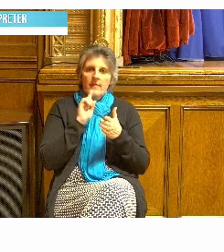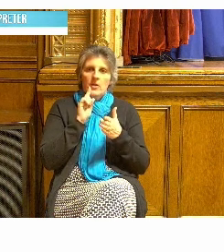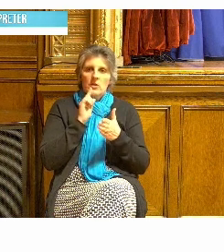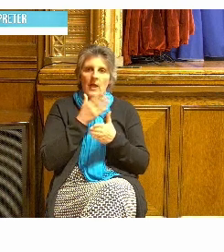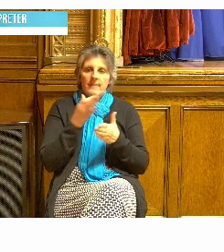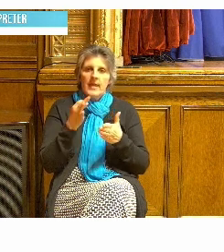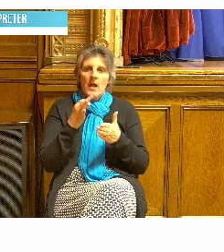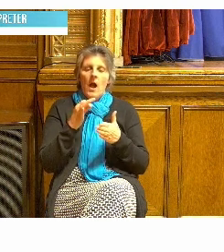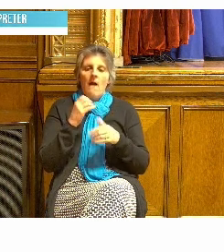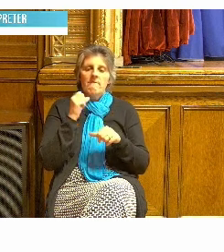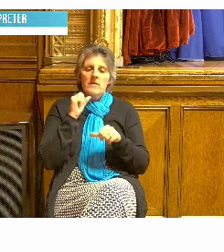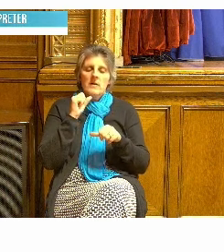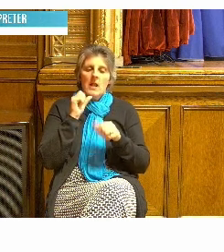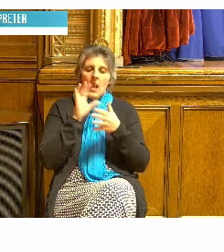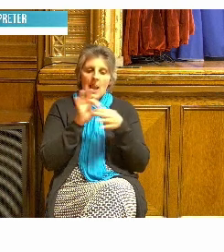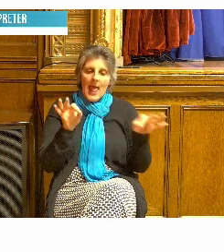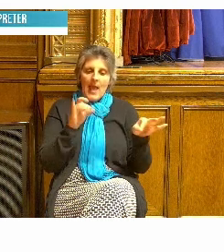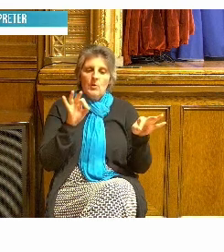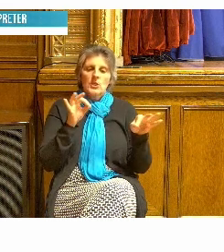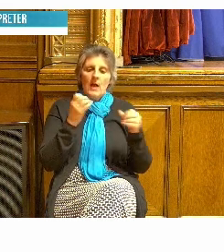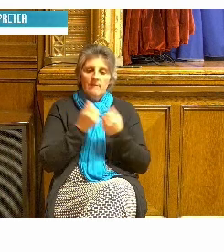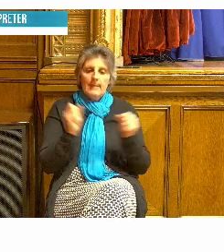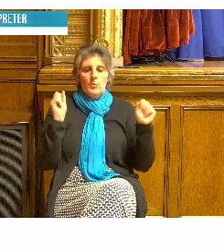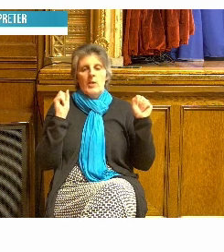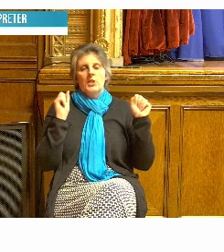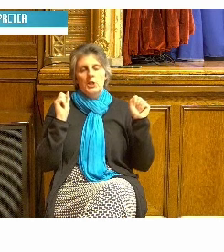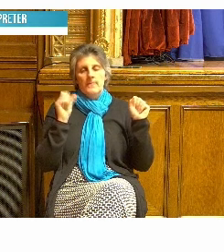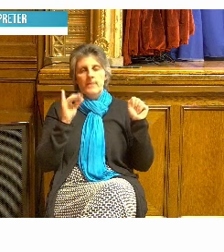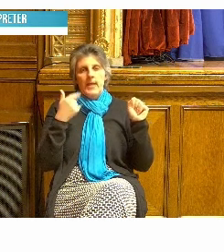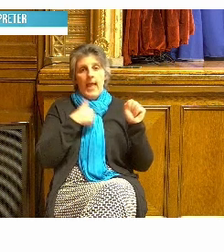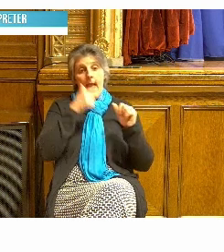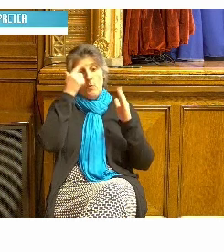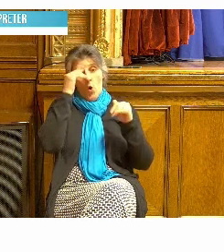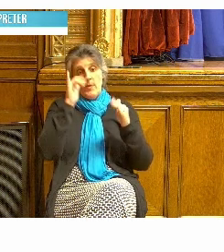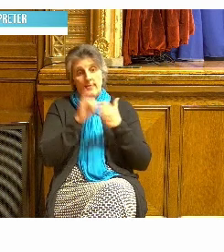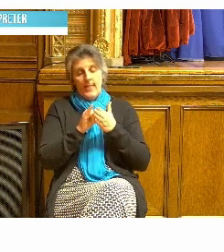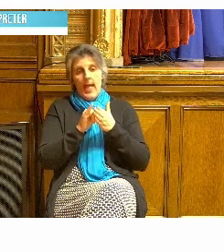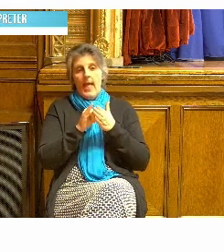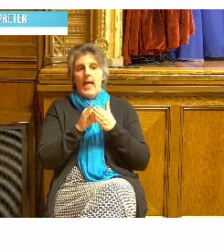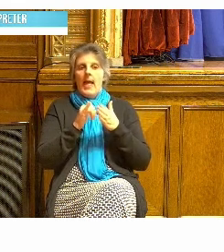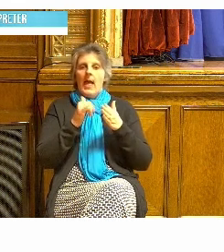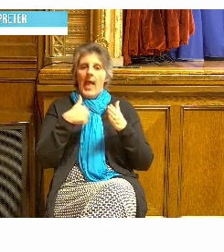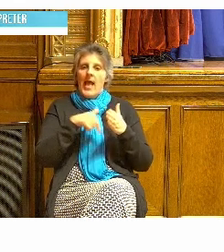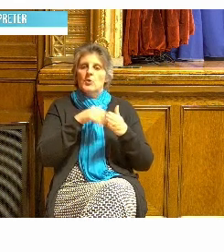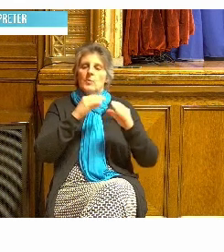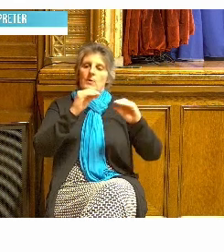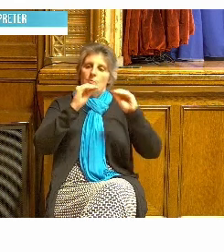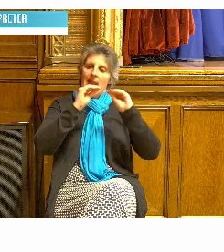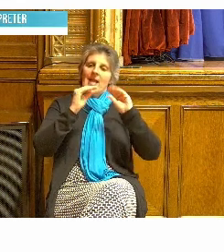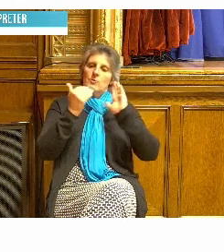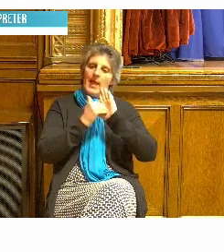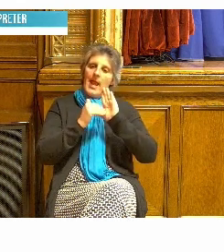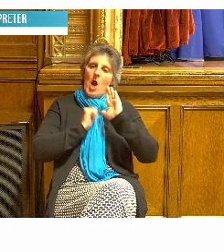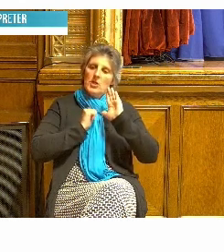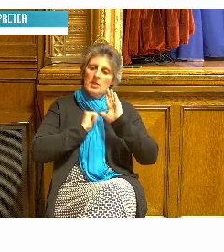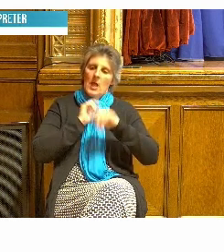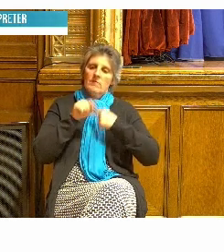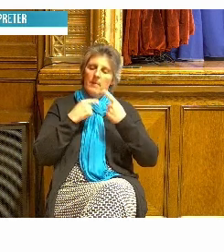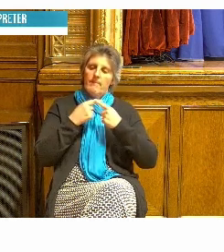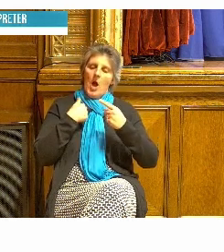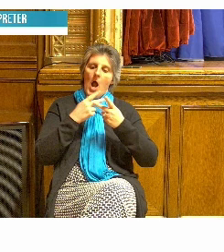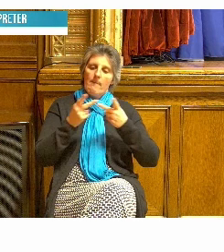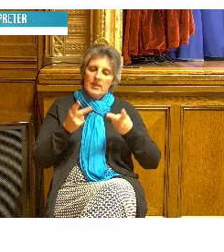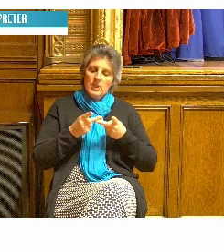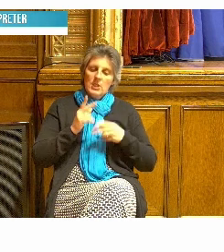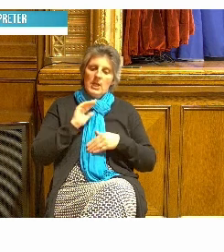of language of liberation. And we're hoping that as we re-educate ourselves about our position